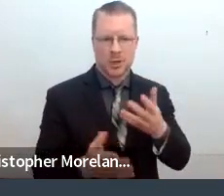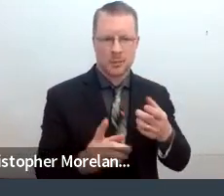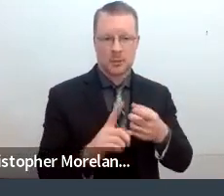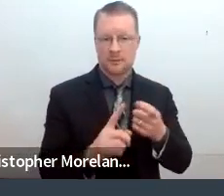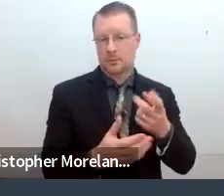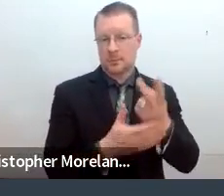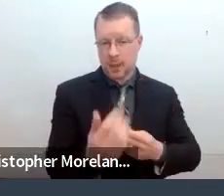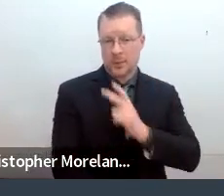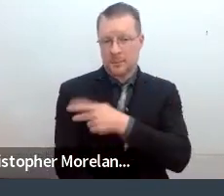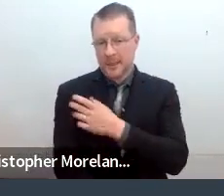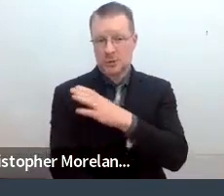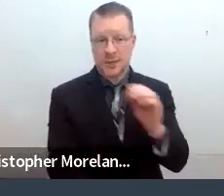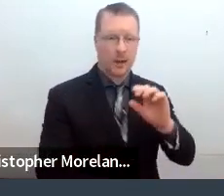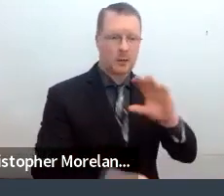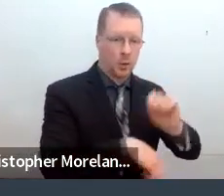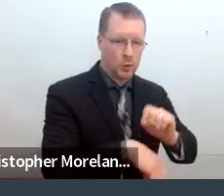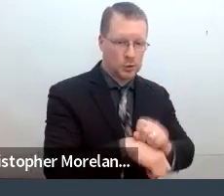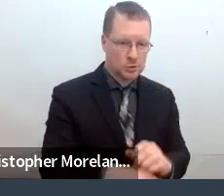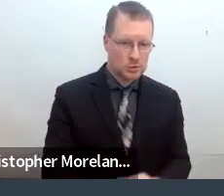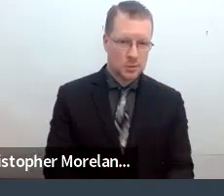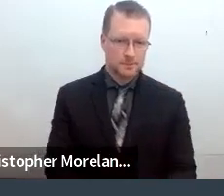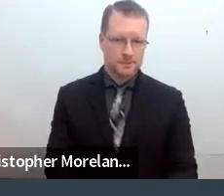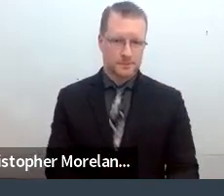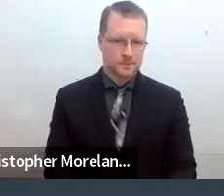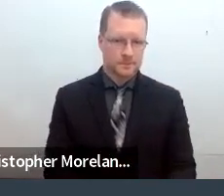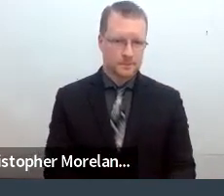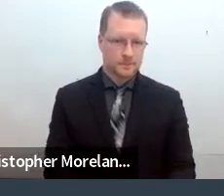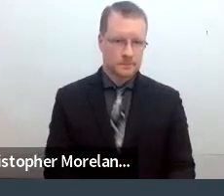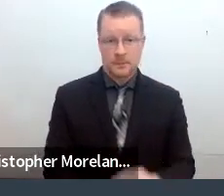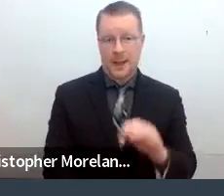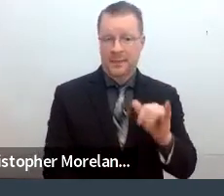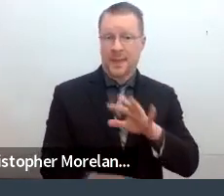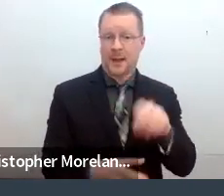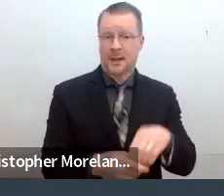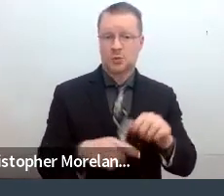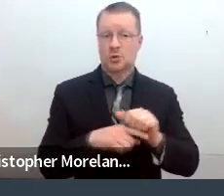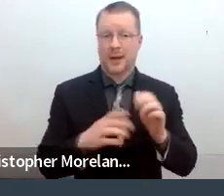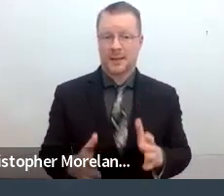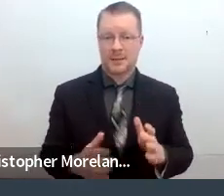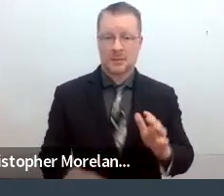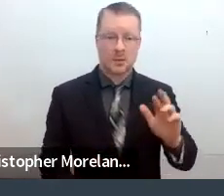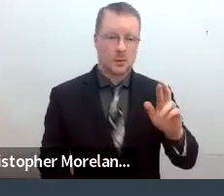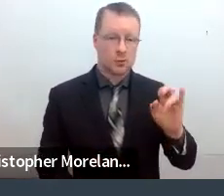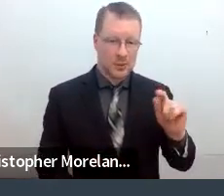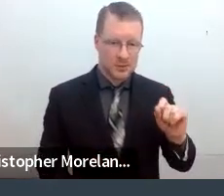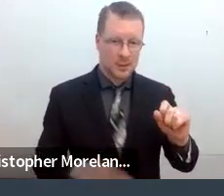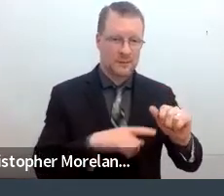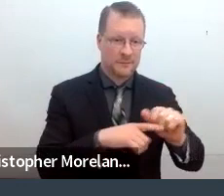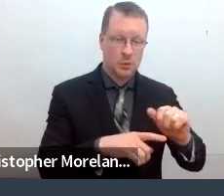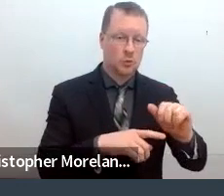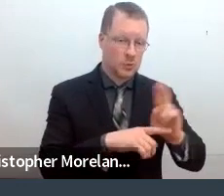that says that physicians with disabilities are mistreated by both patients and their coworkers. That